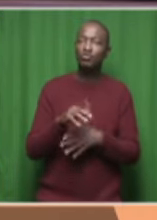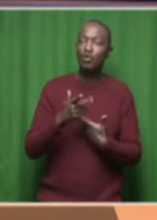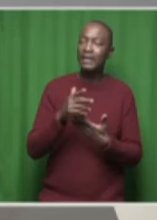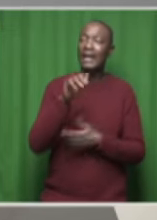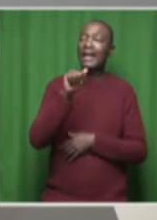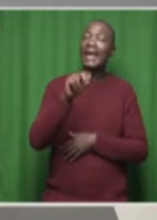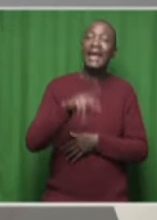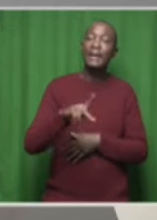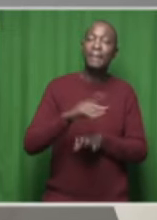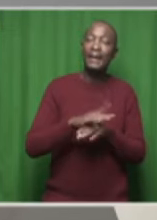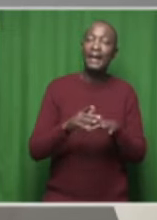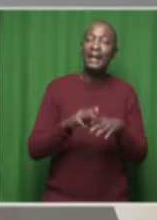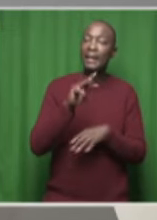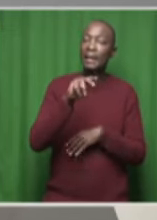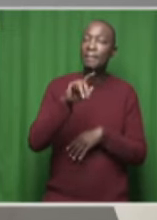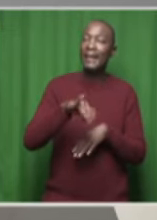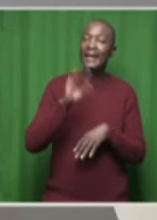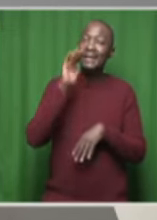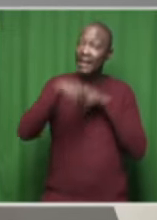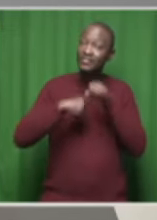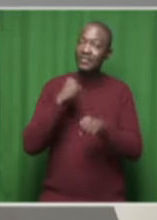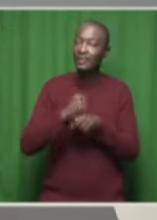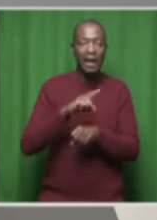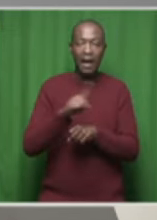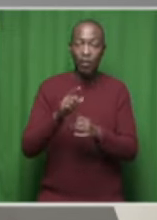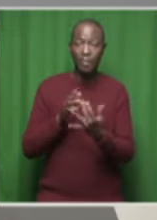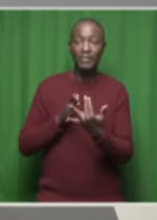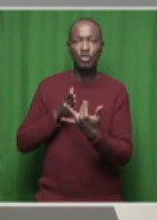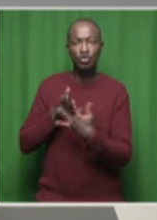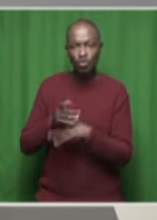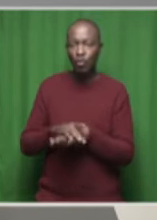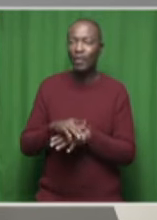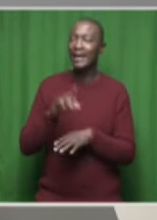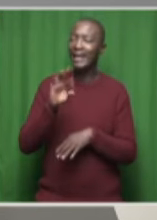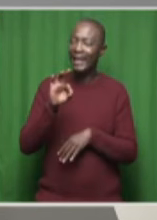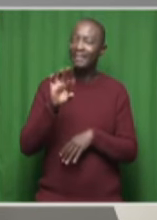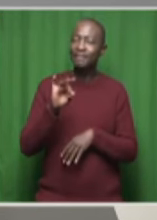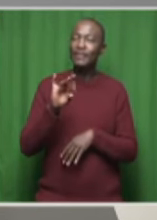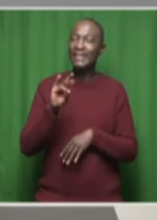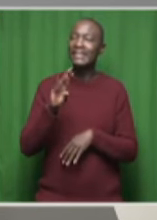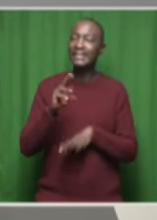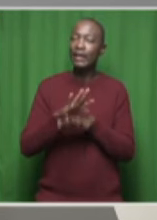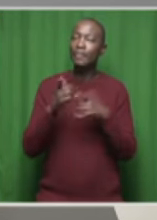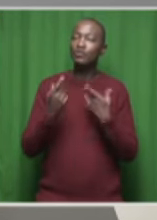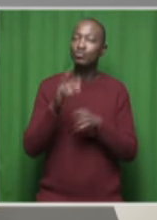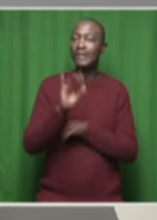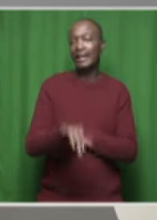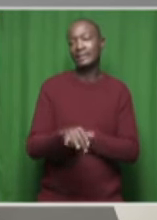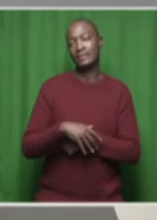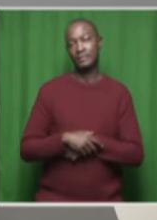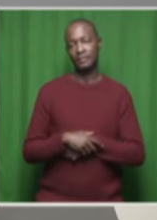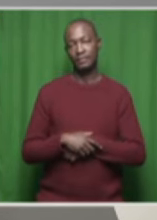year when the elections happen. It's something we have to do through the elections and every single day. And hopefully